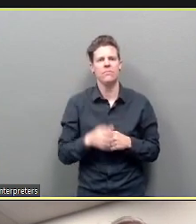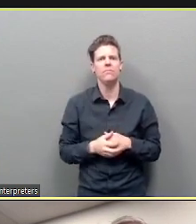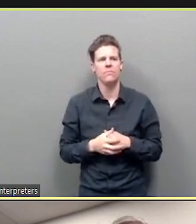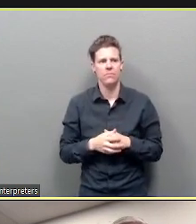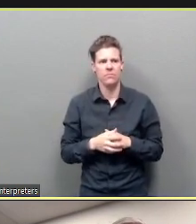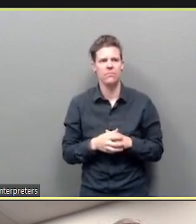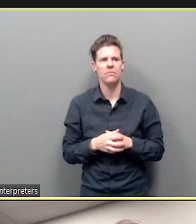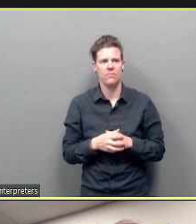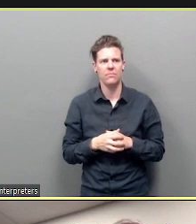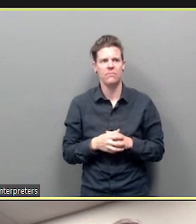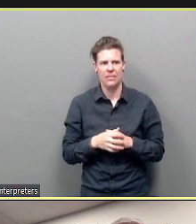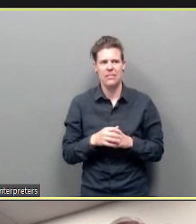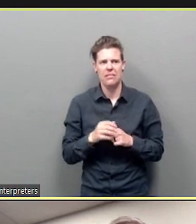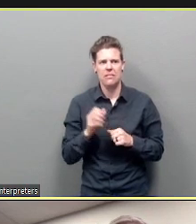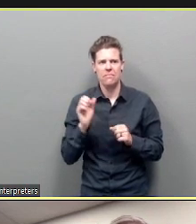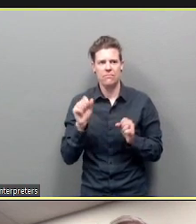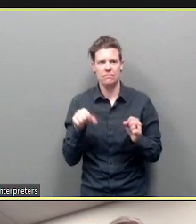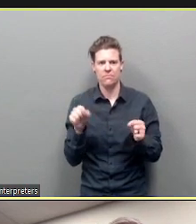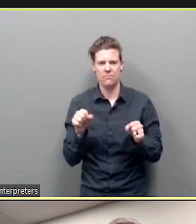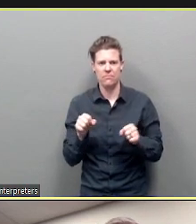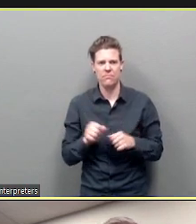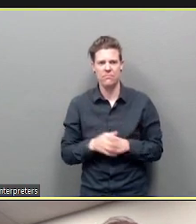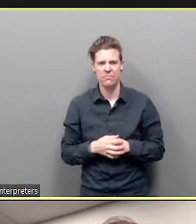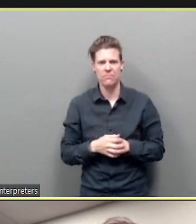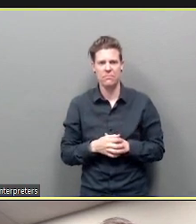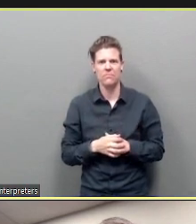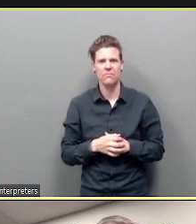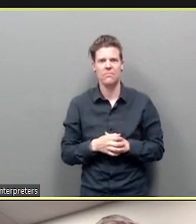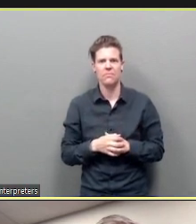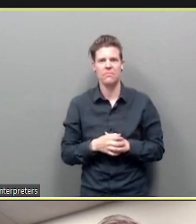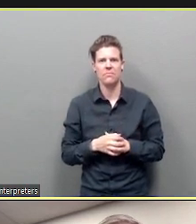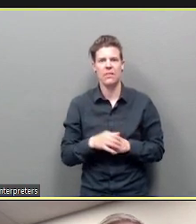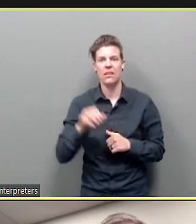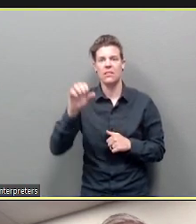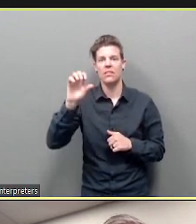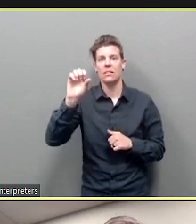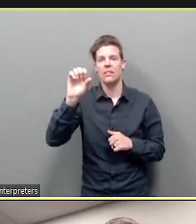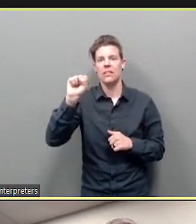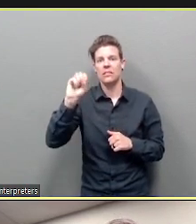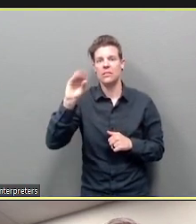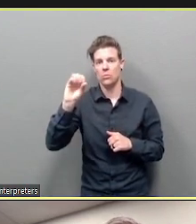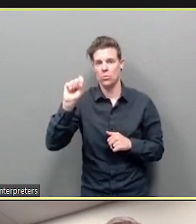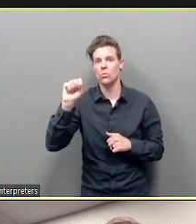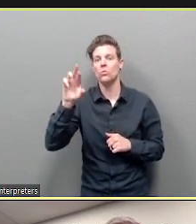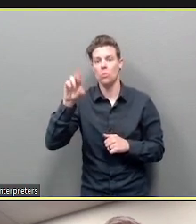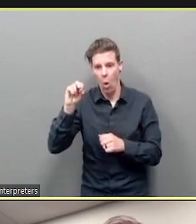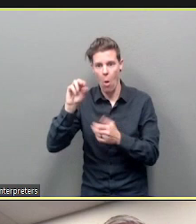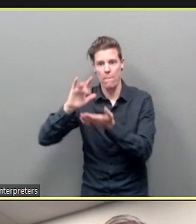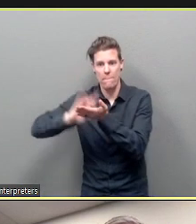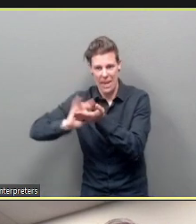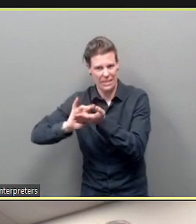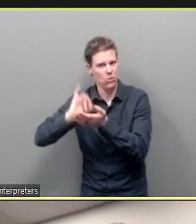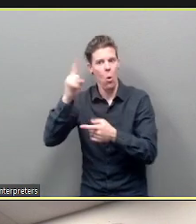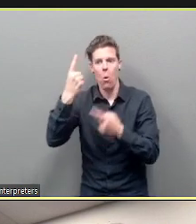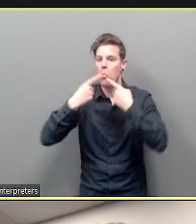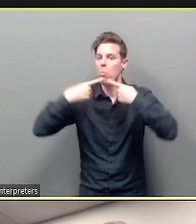now learning that both BAM-EDI and Regeneron are not effective treatments